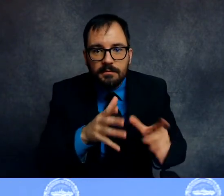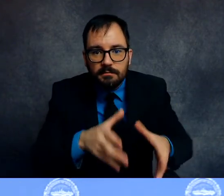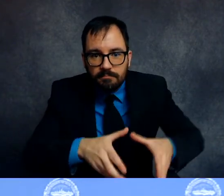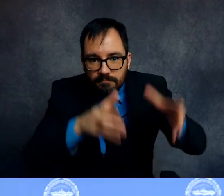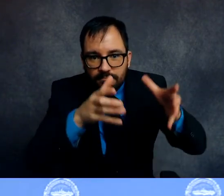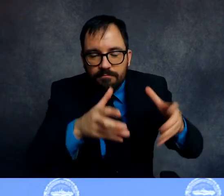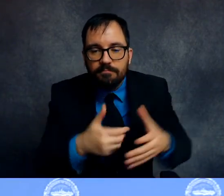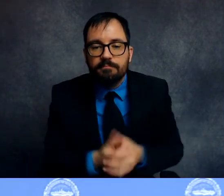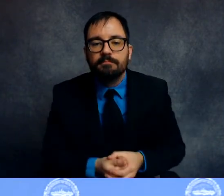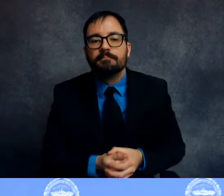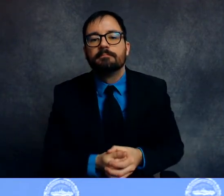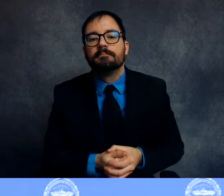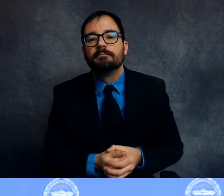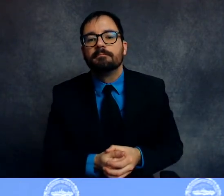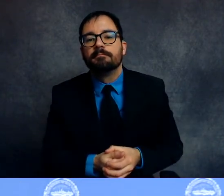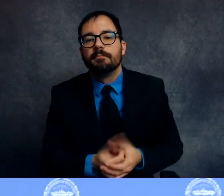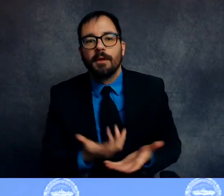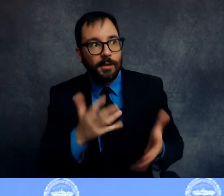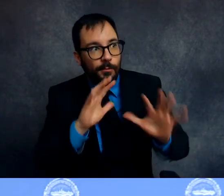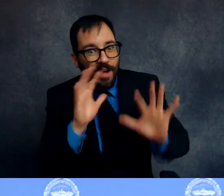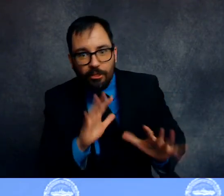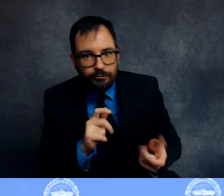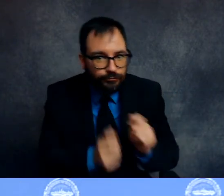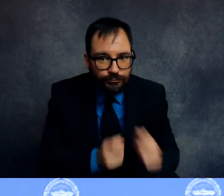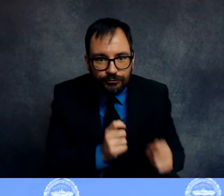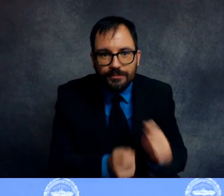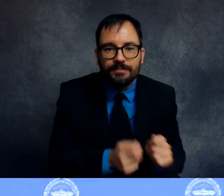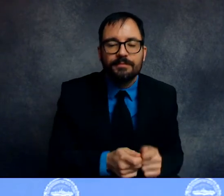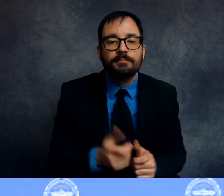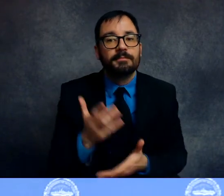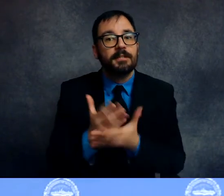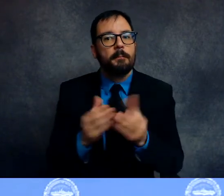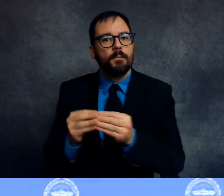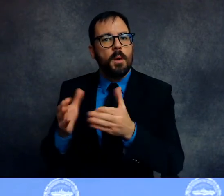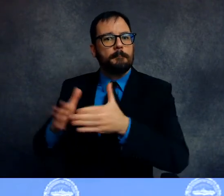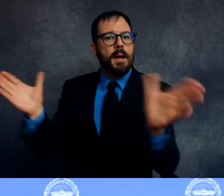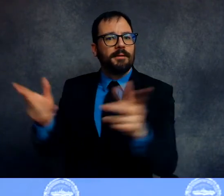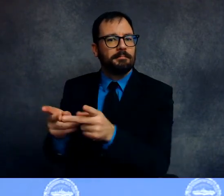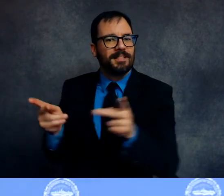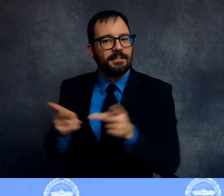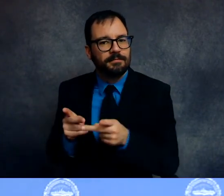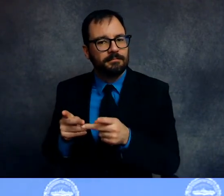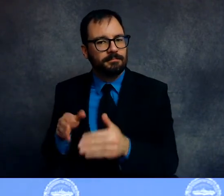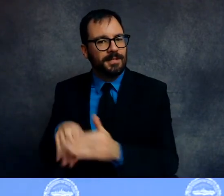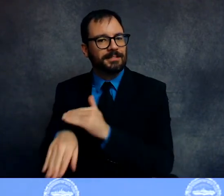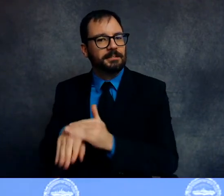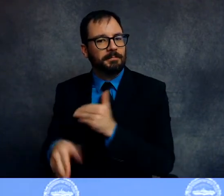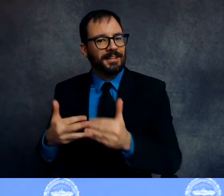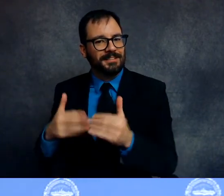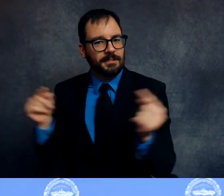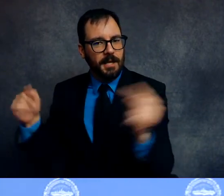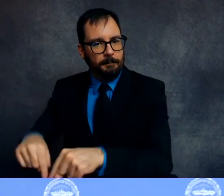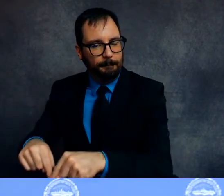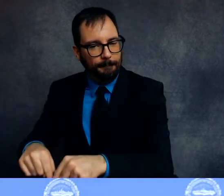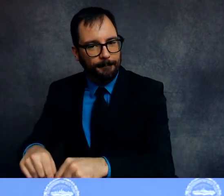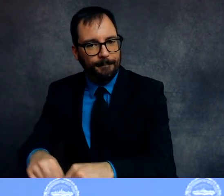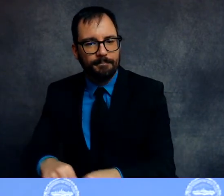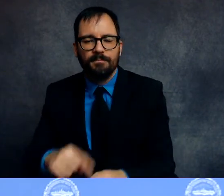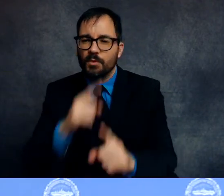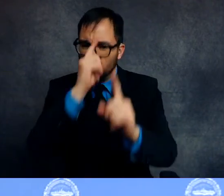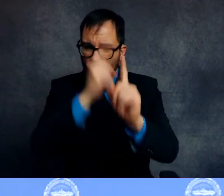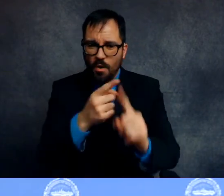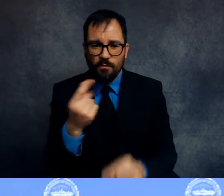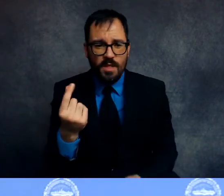can bring vaccines to people, whether it's to buildings and facilities, when the weather changes, potentially to more public